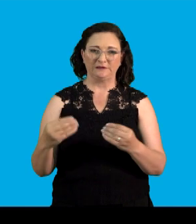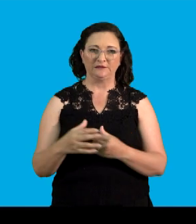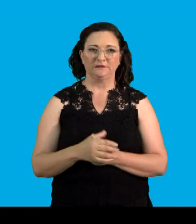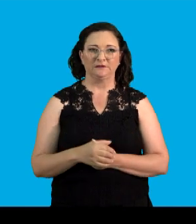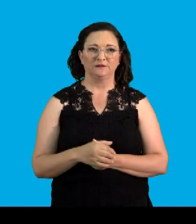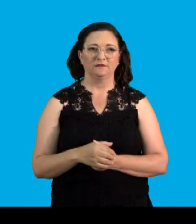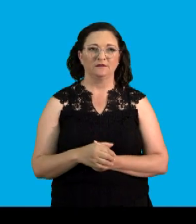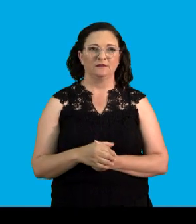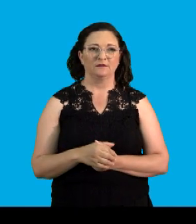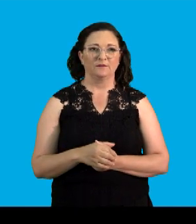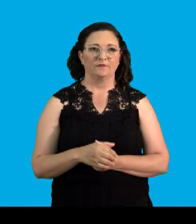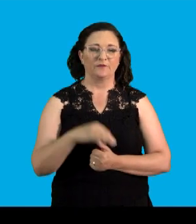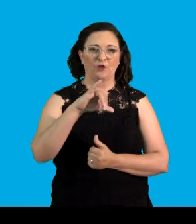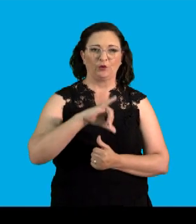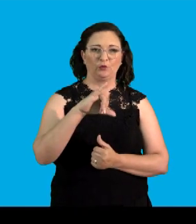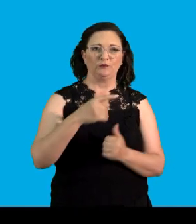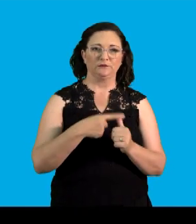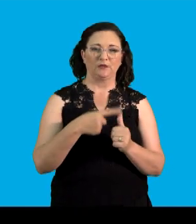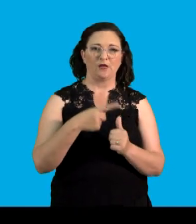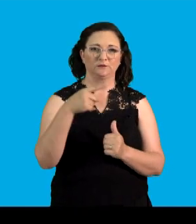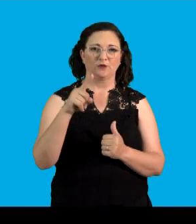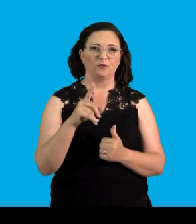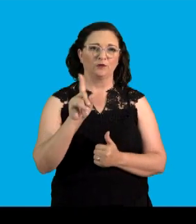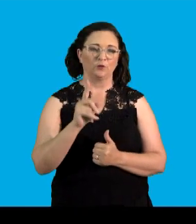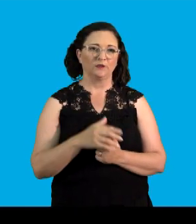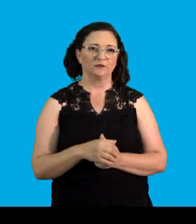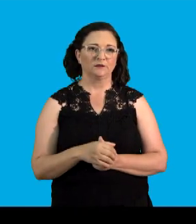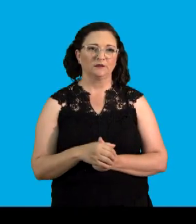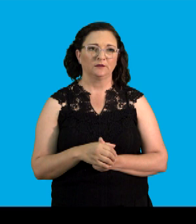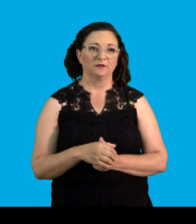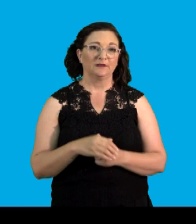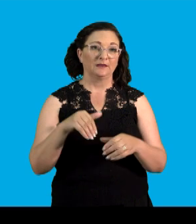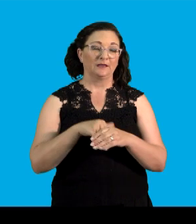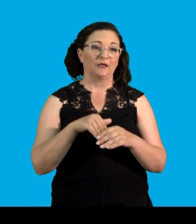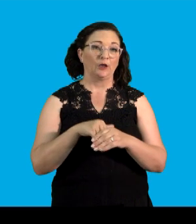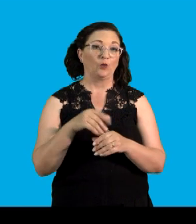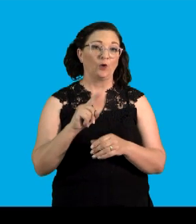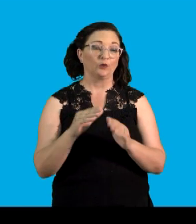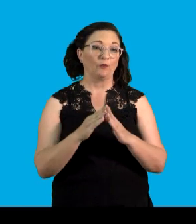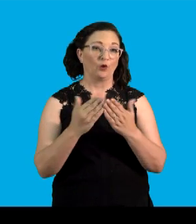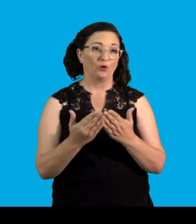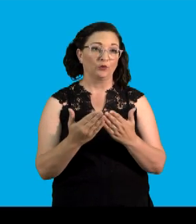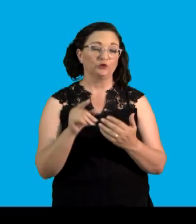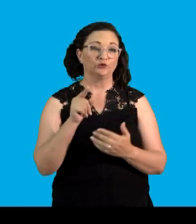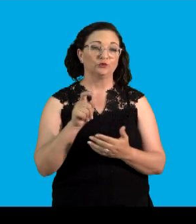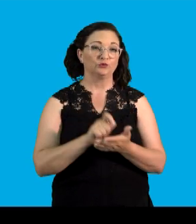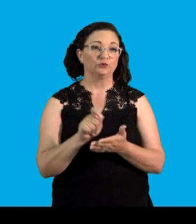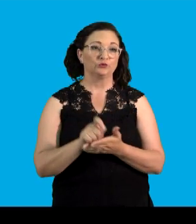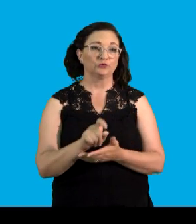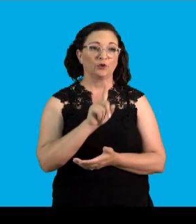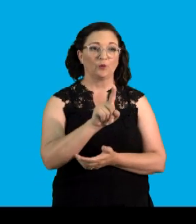business. So which one do you think is the correct answer? So what you're going to do in your book, so you'll write